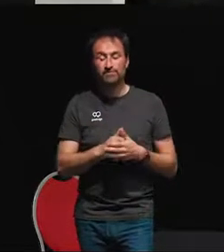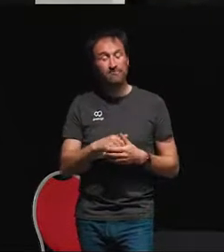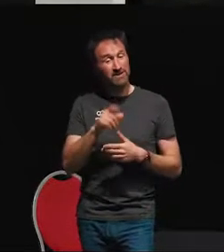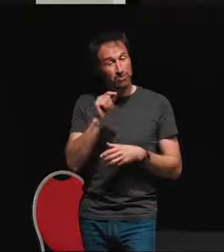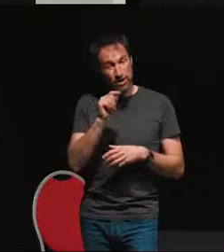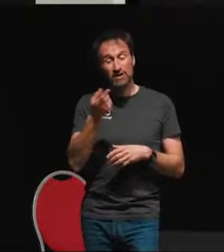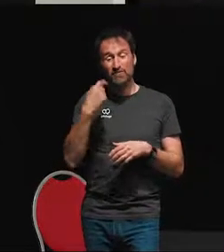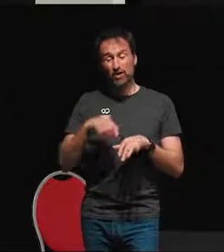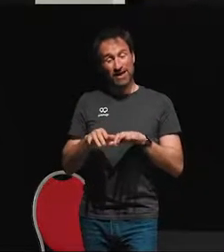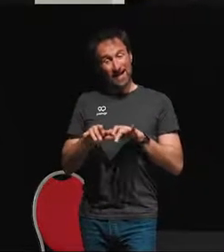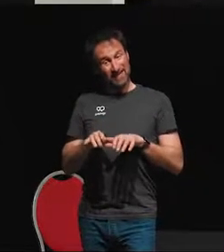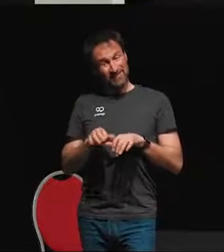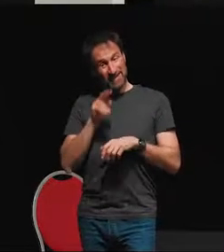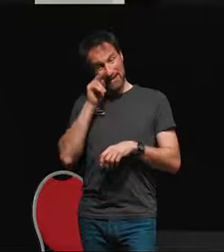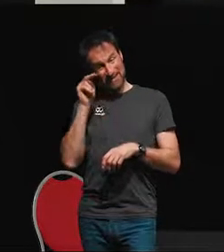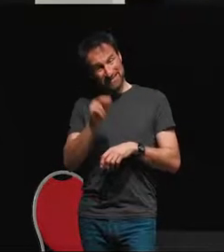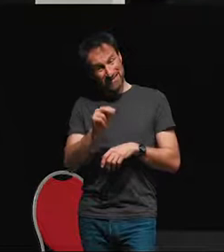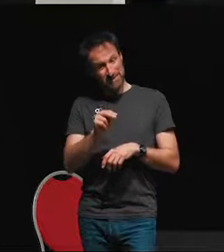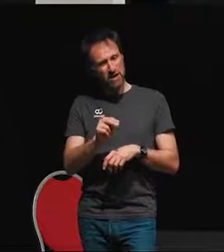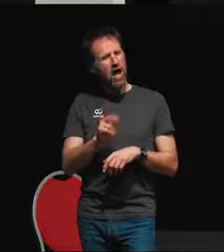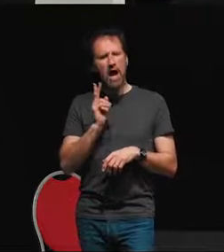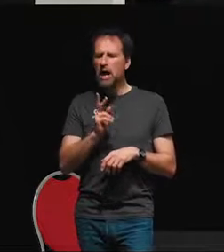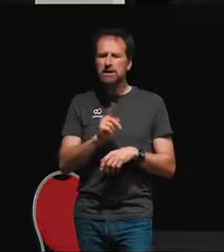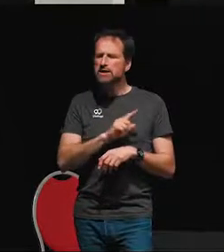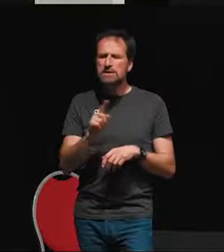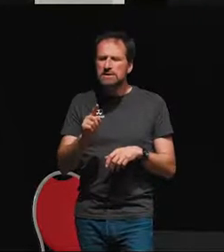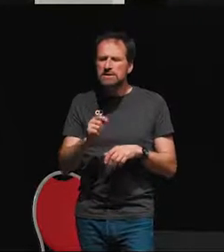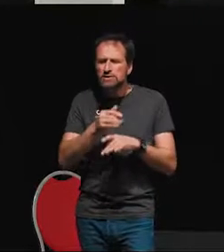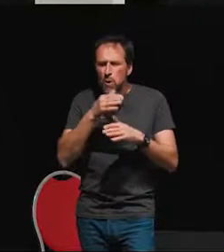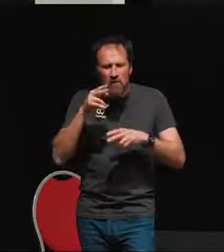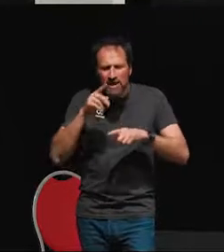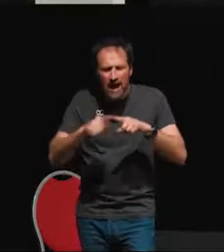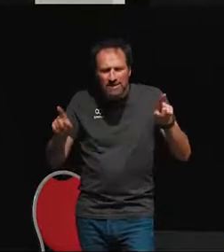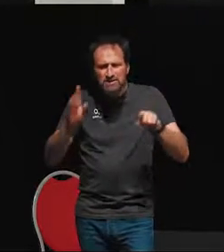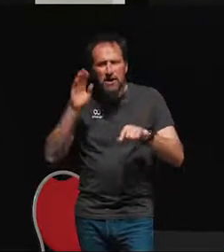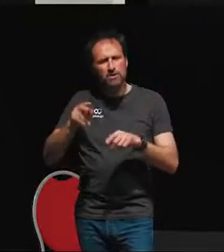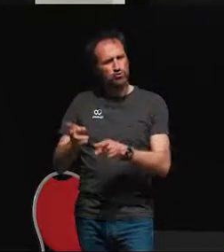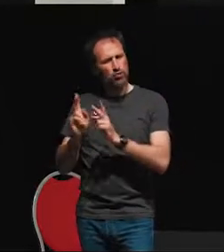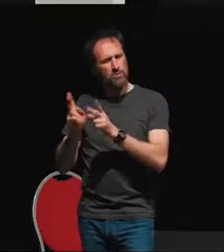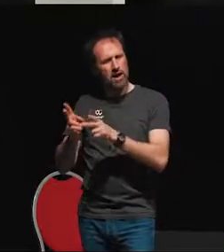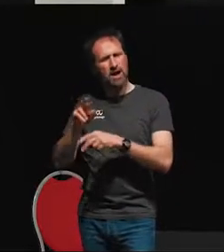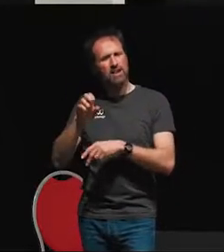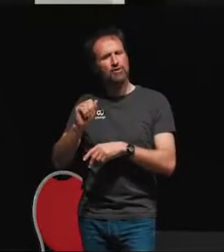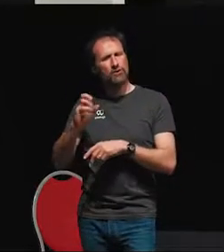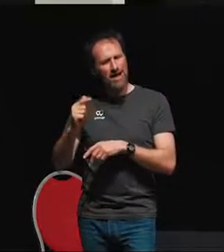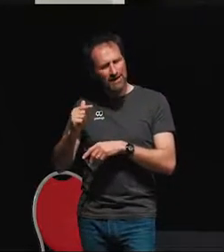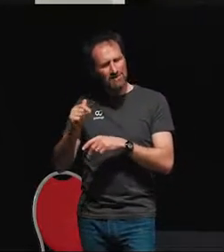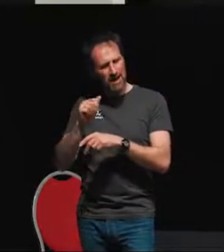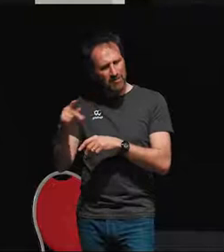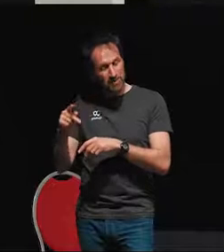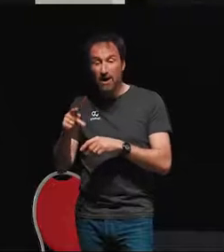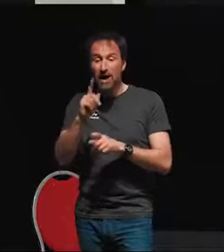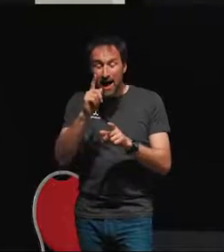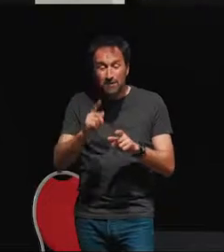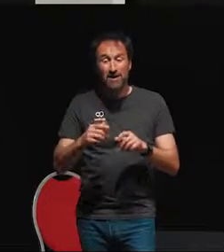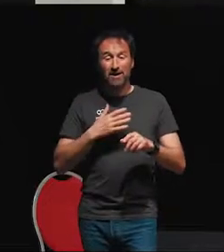standpoint it's actually not so different than working on a normal react app despite the fact that all of my tasks and everything